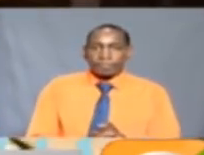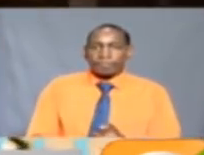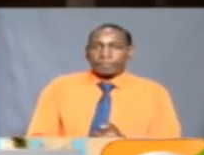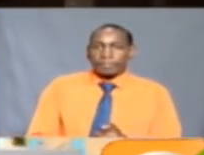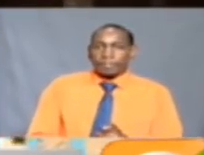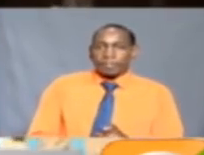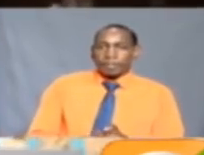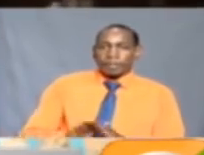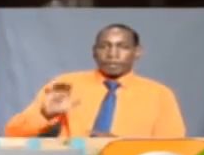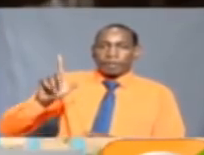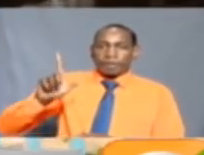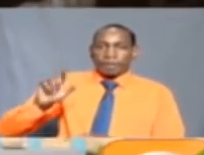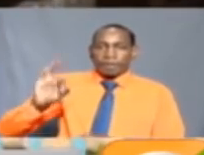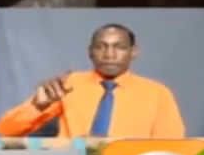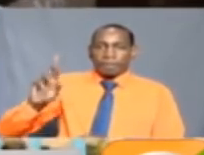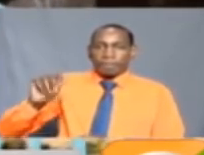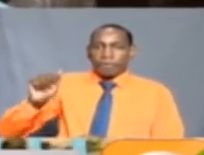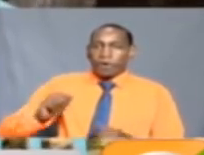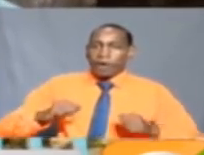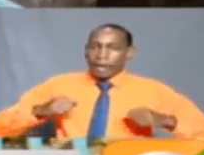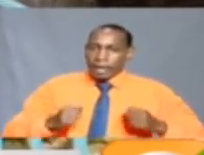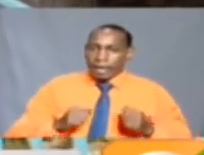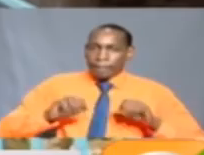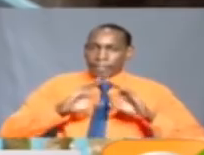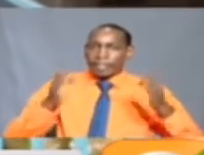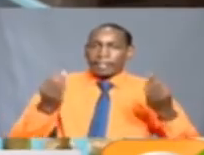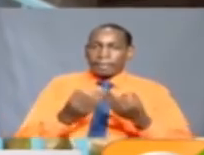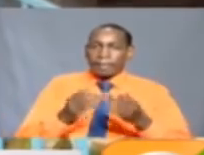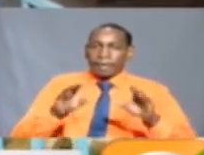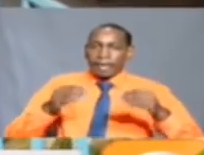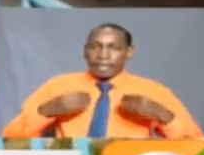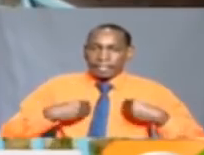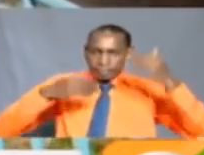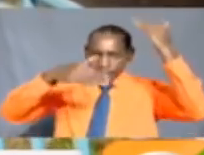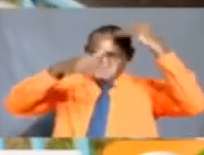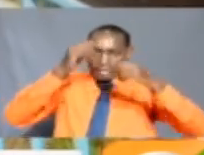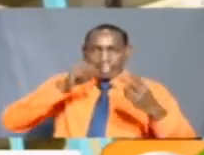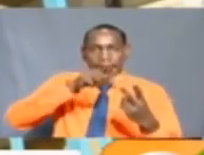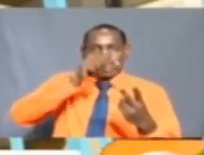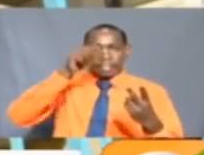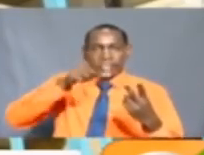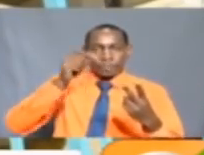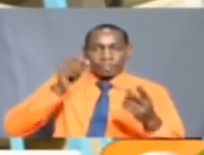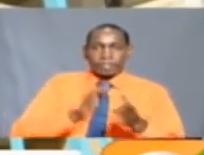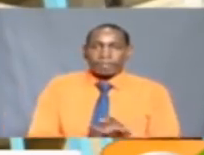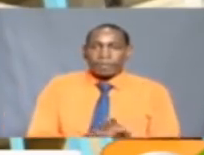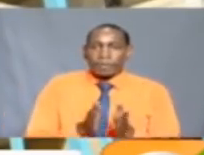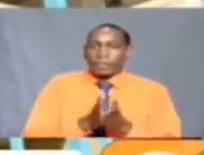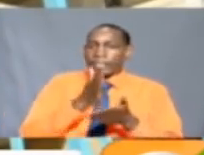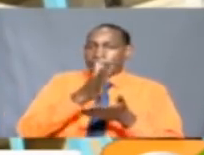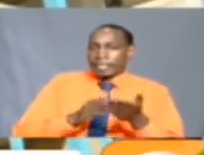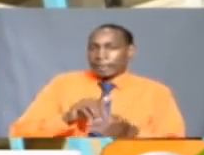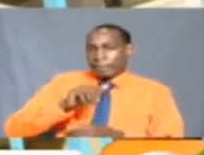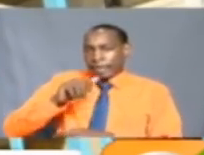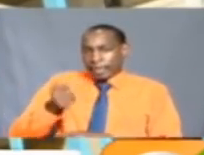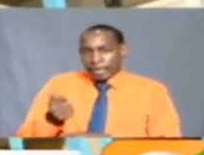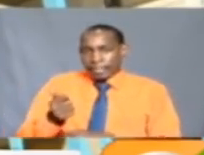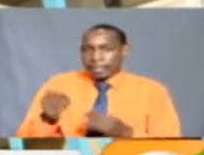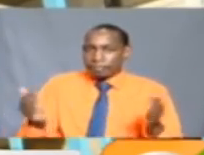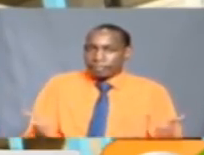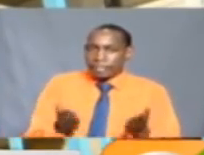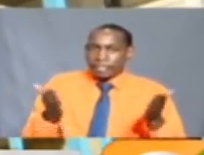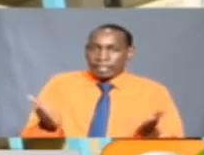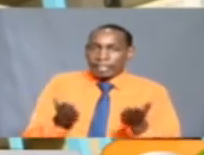else, Flora is just happy her family has embraced her career choice, with some unlikely